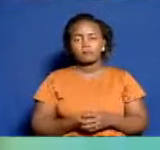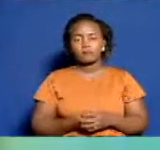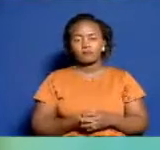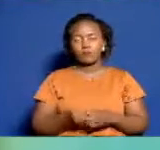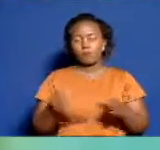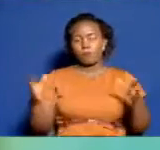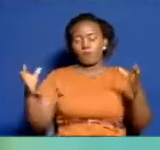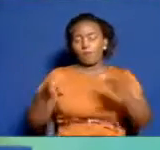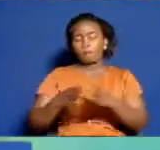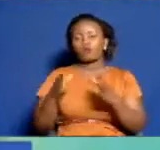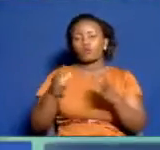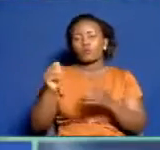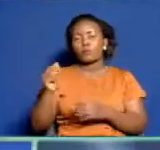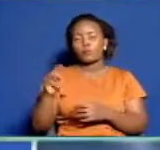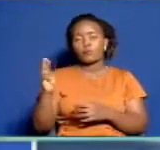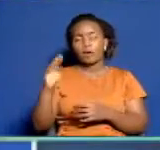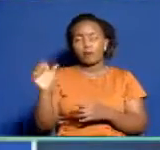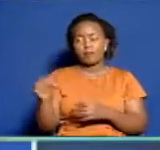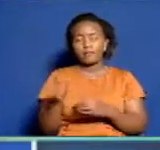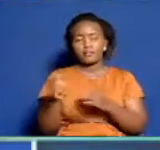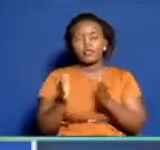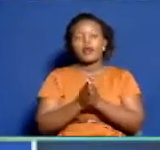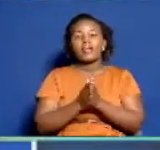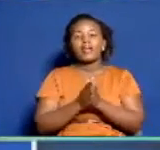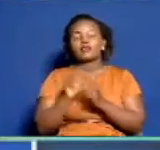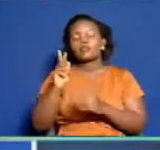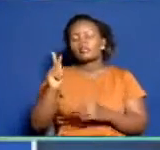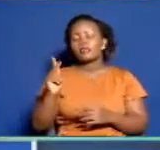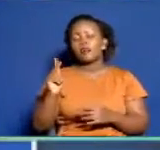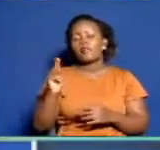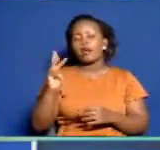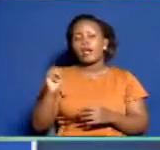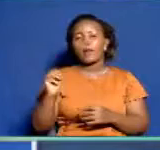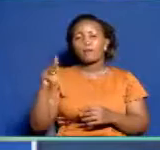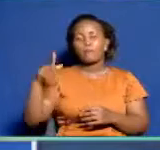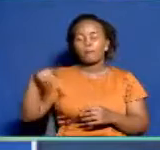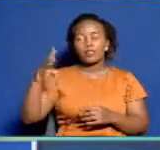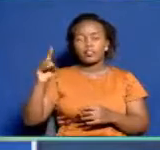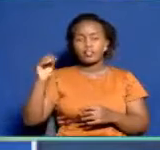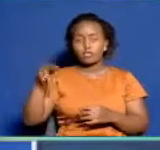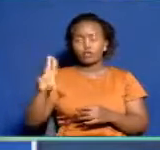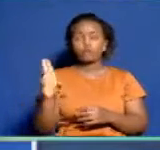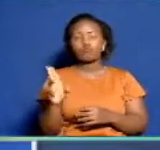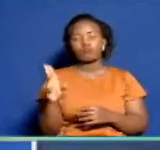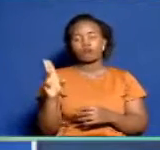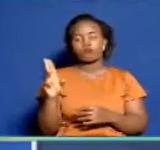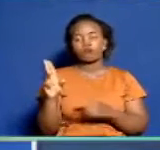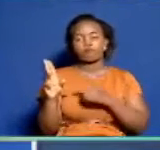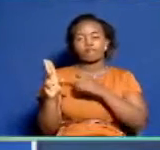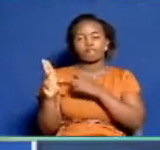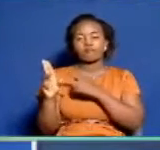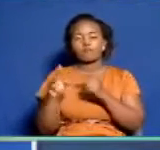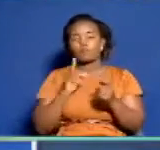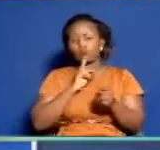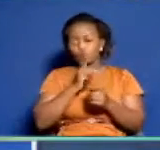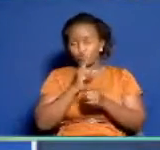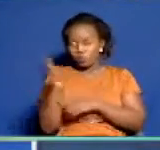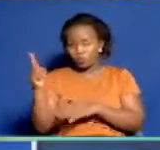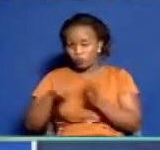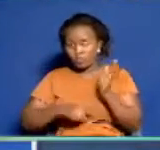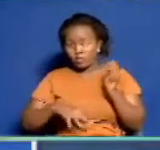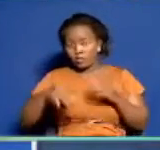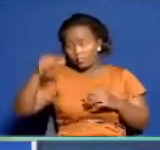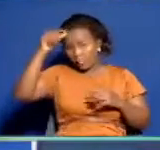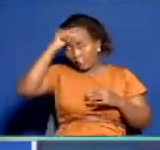Amnesty International Kenya and the Kenya Medical Practitioners, Pharmacists and Dentists Union-KMPDU want the government